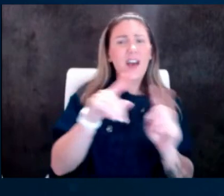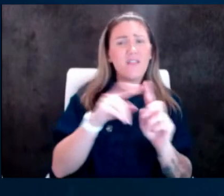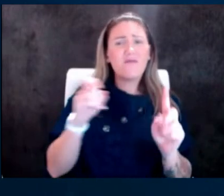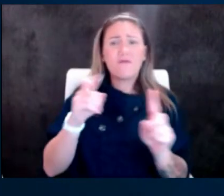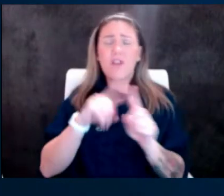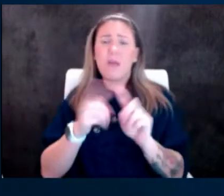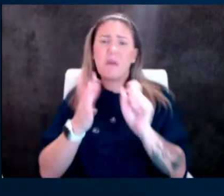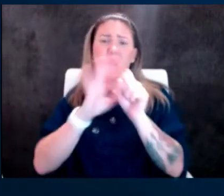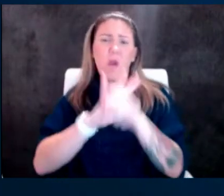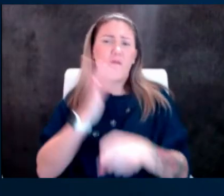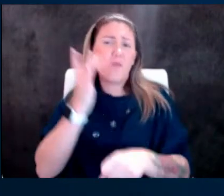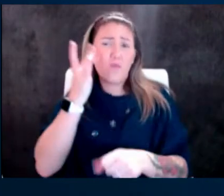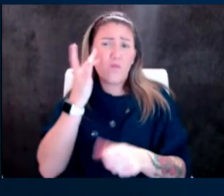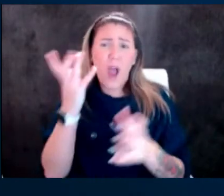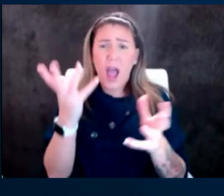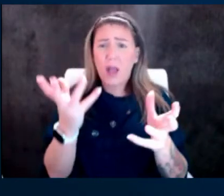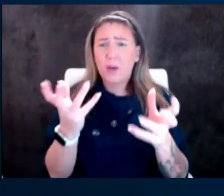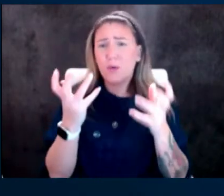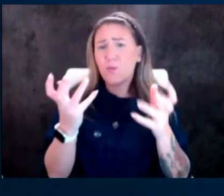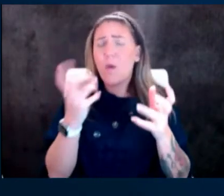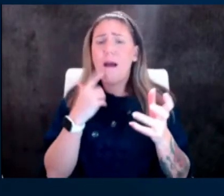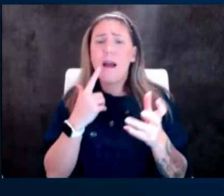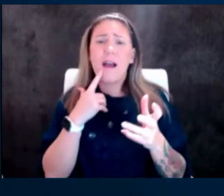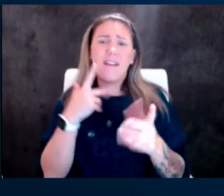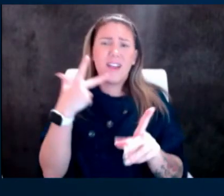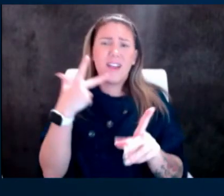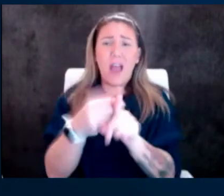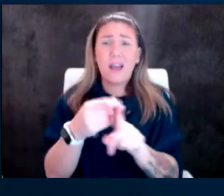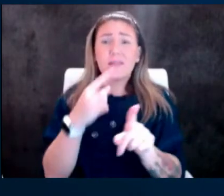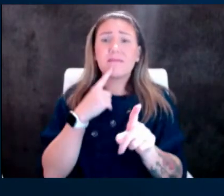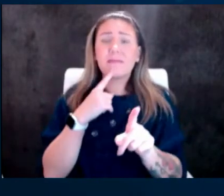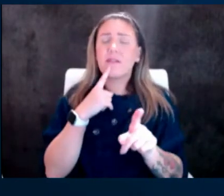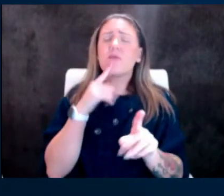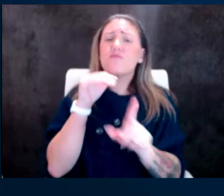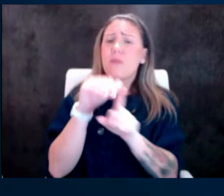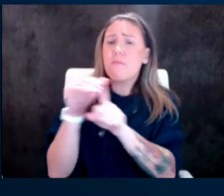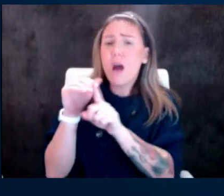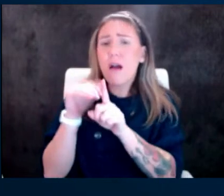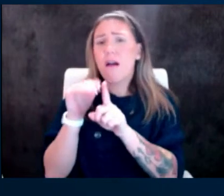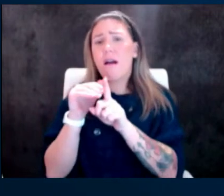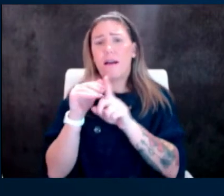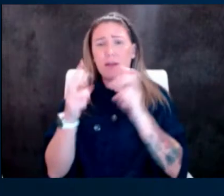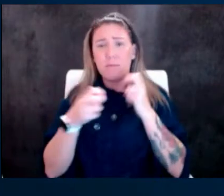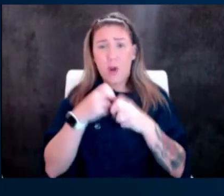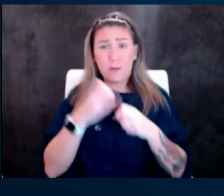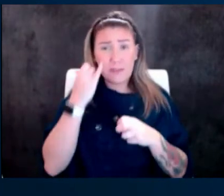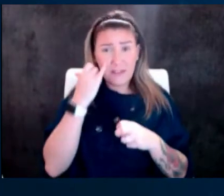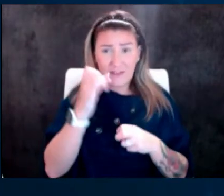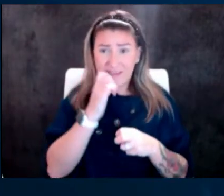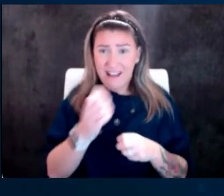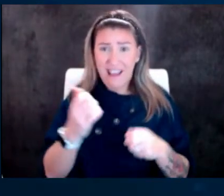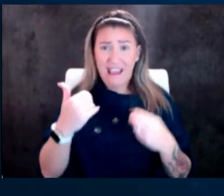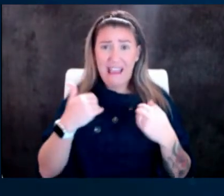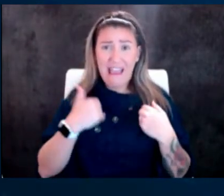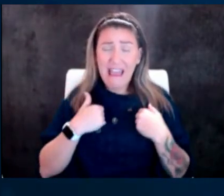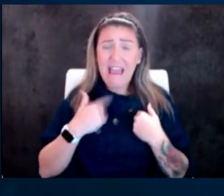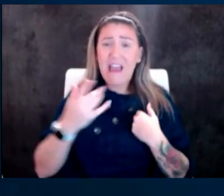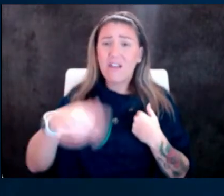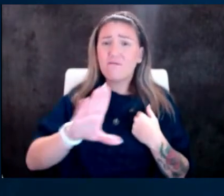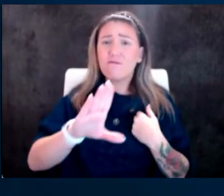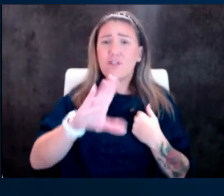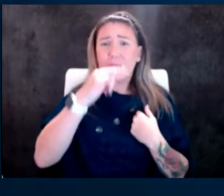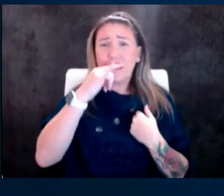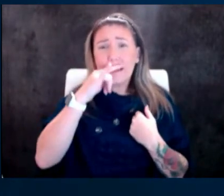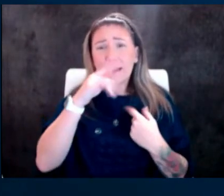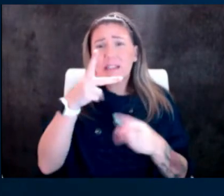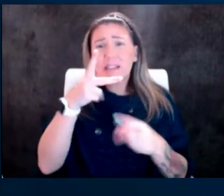vaccinated? Please keep reminding us the problems to have to children if they do not get their kids vaccinated. What is the